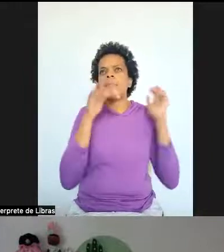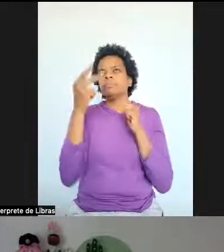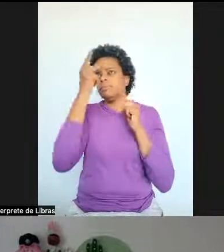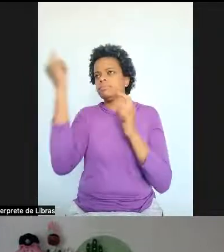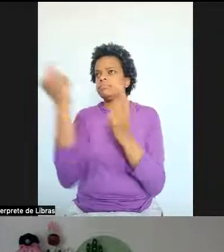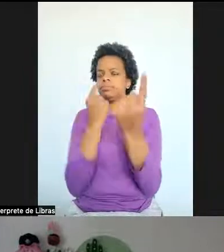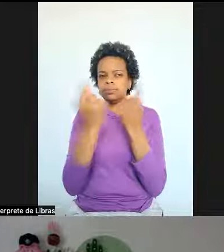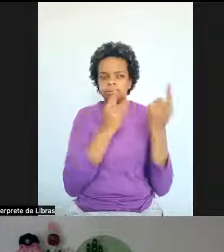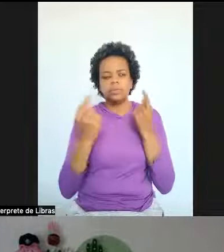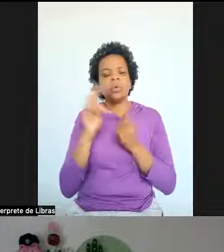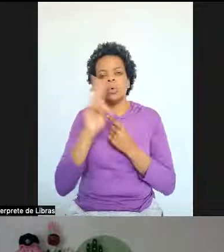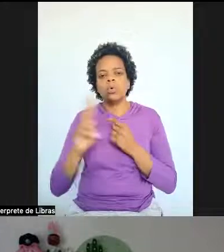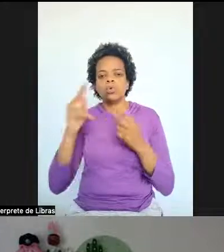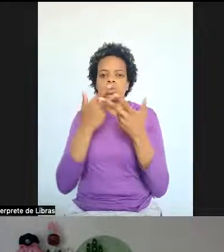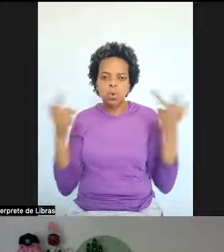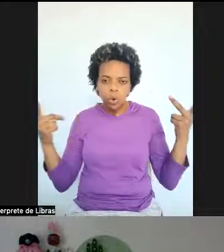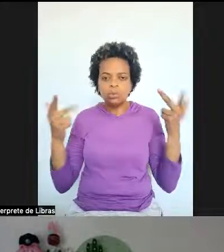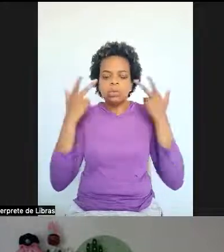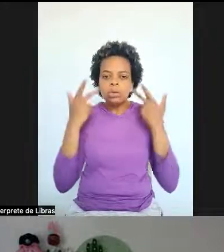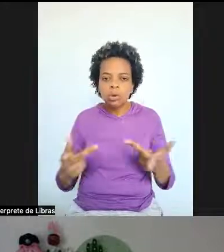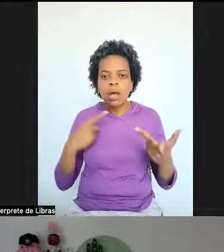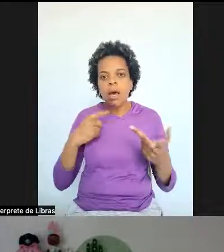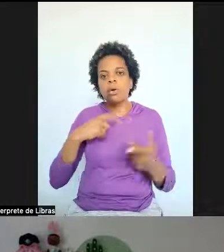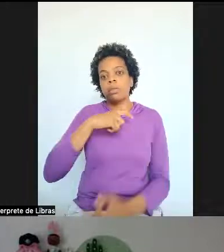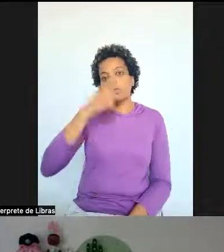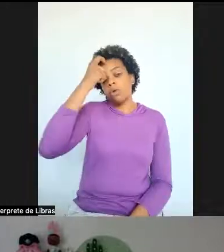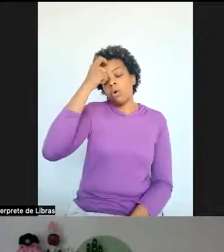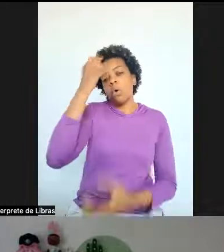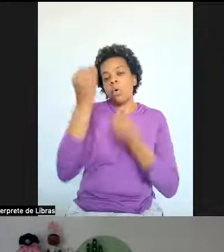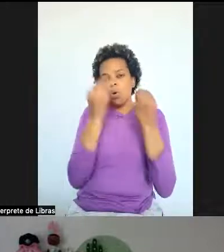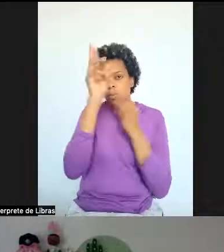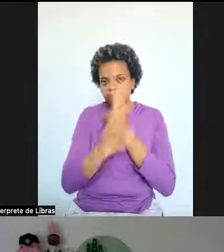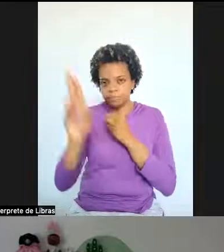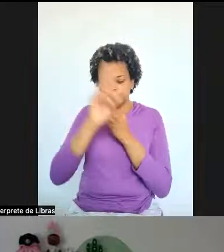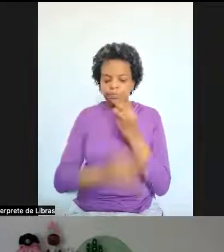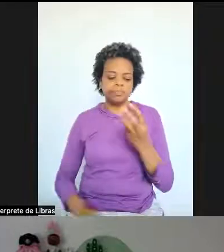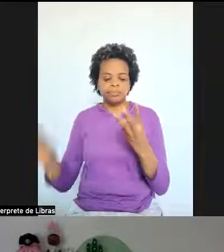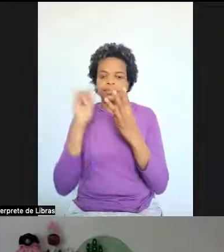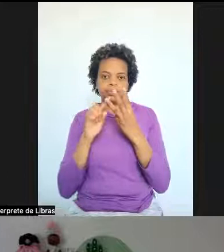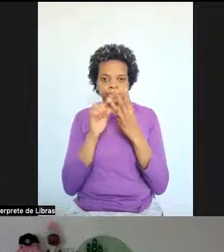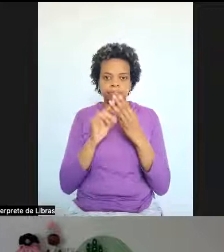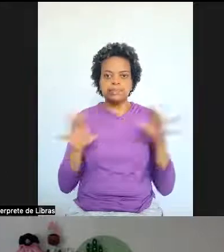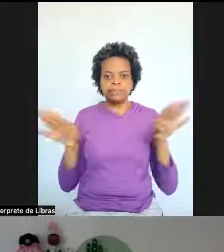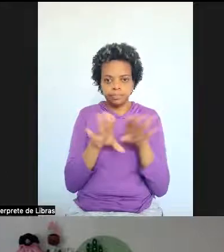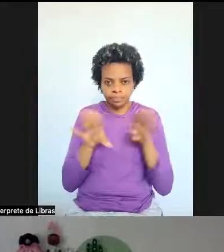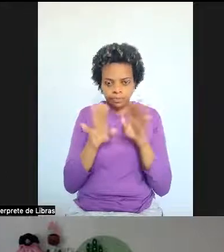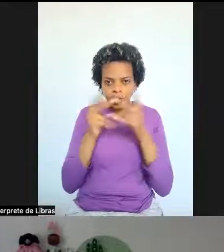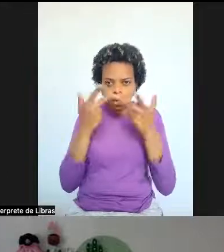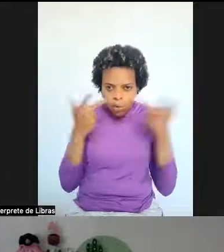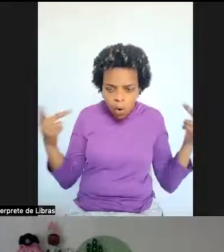initiatives that reach the biggest number of people possible, the sustainable use of these resources. And the